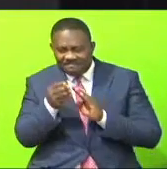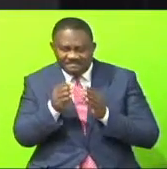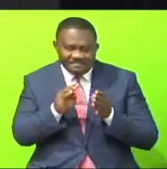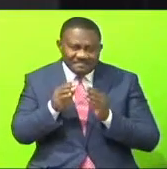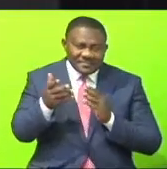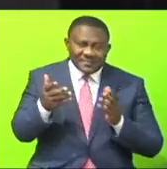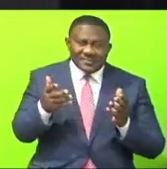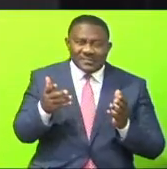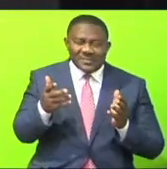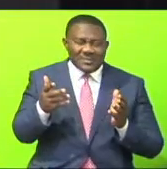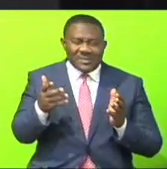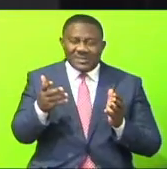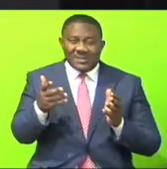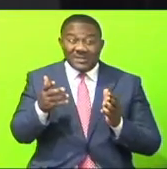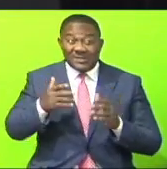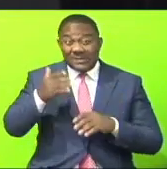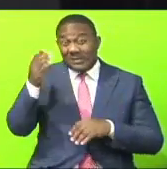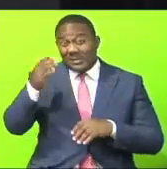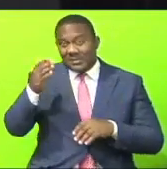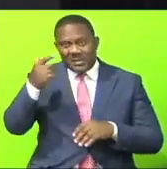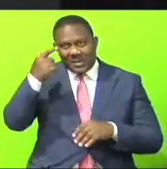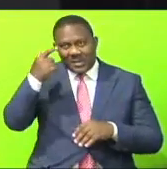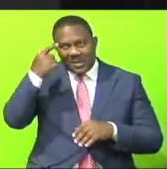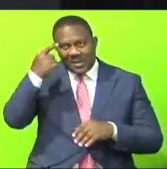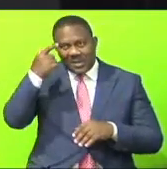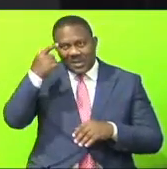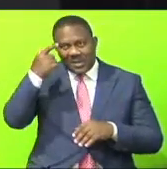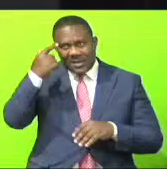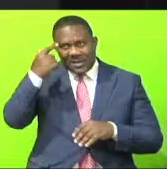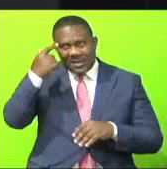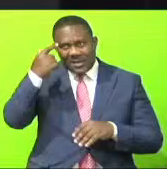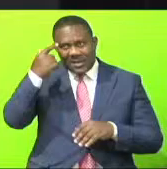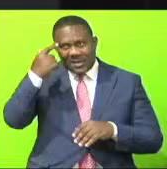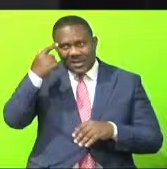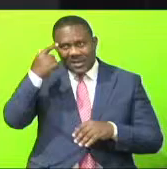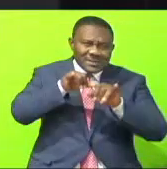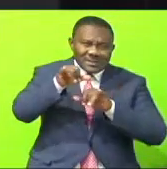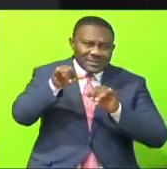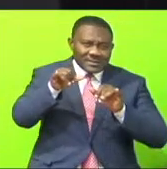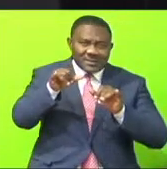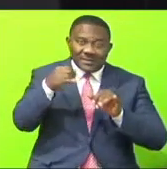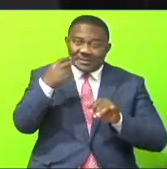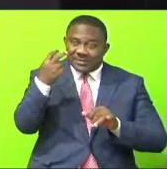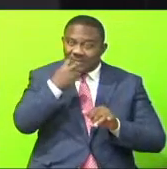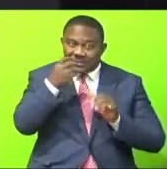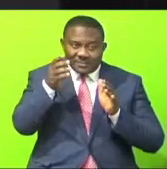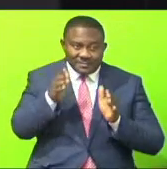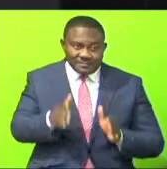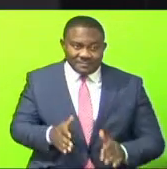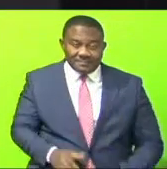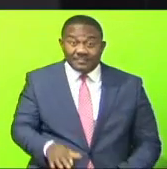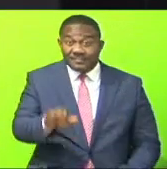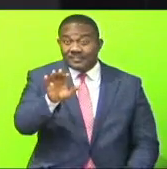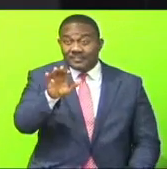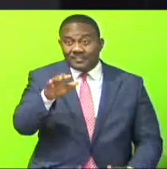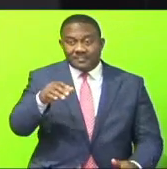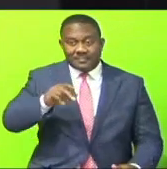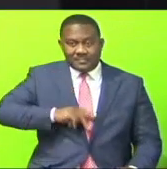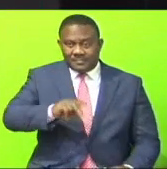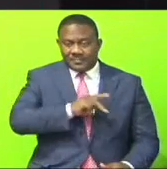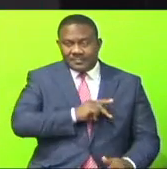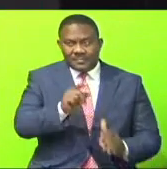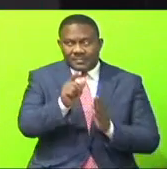will do your bidding. This romancing thing you did here, you read the order properly. 93.6, where